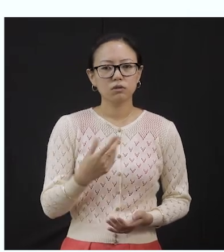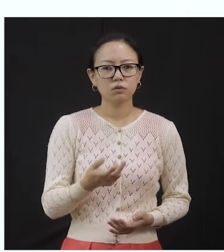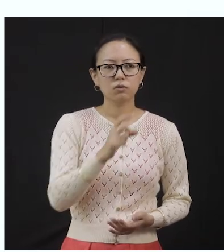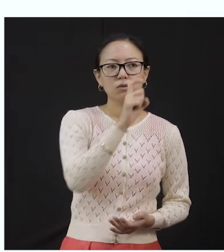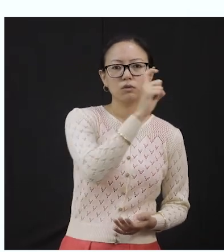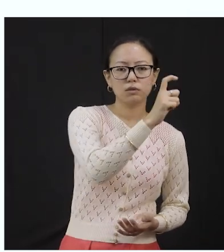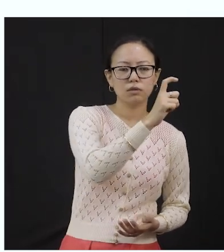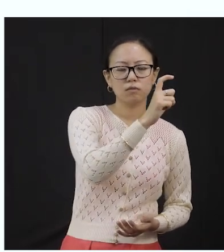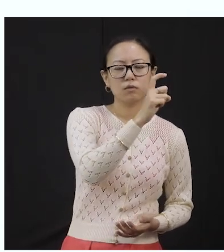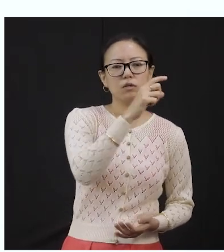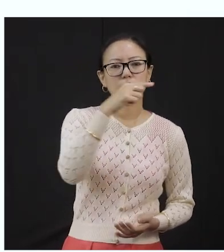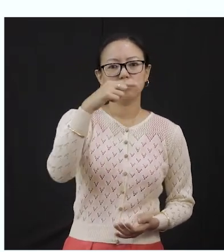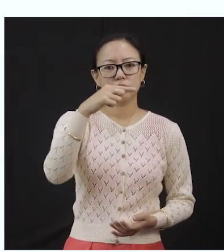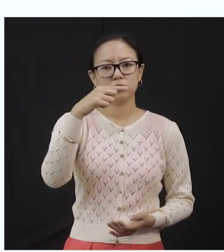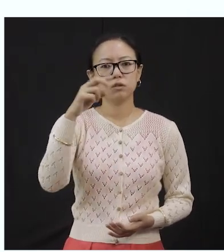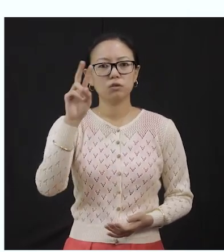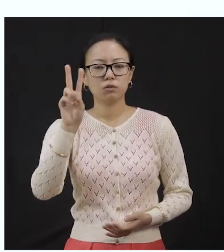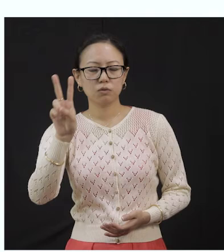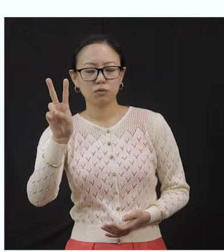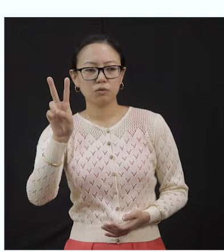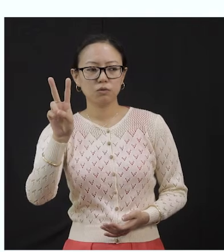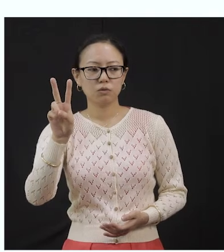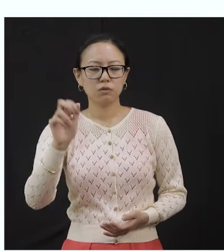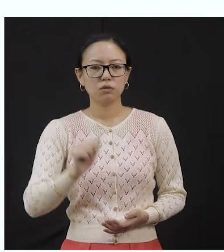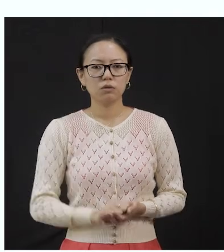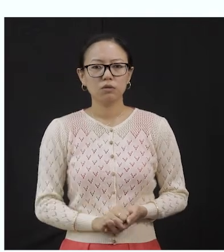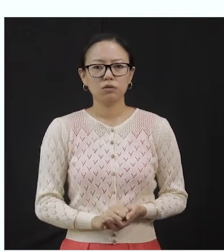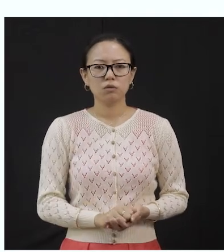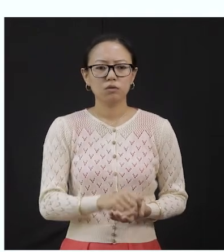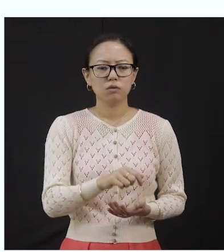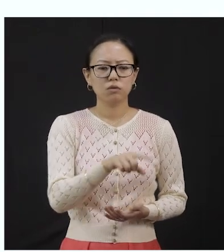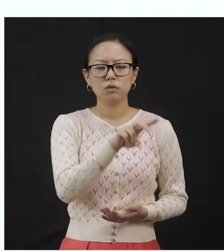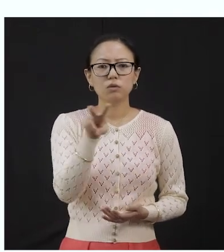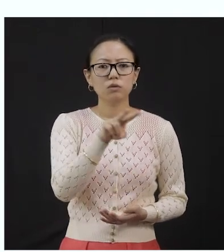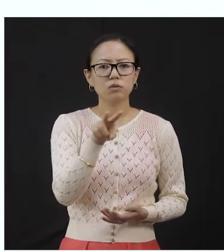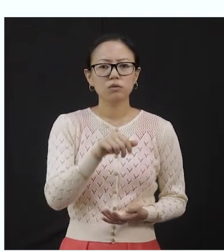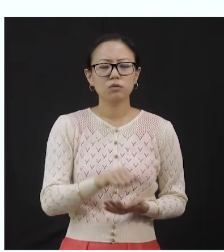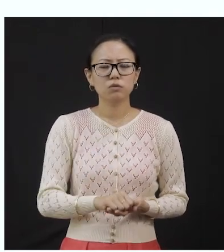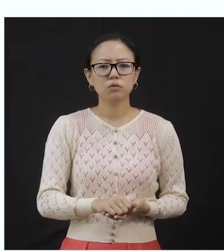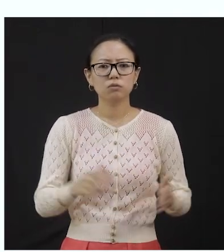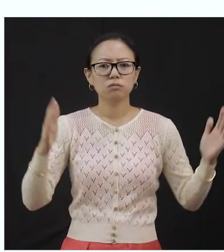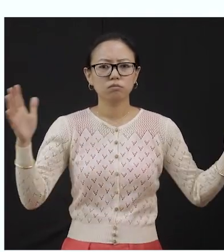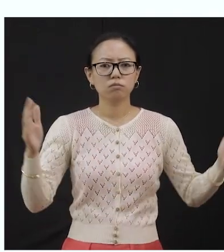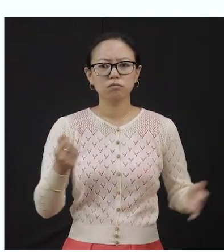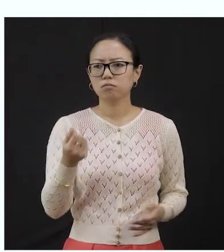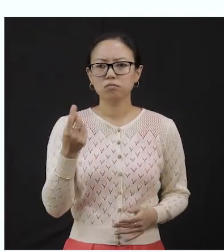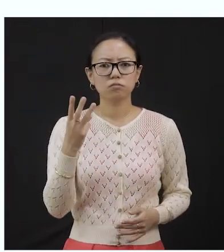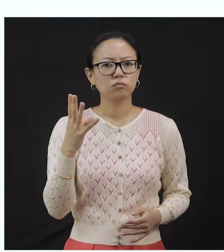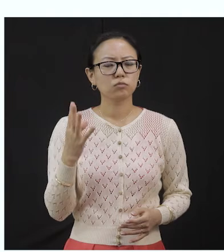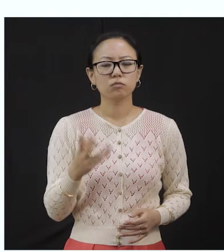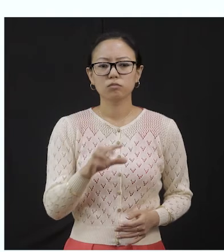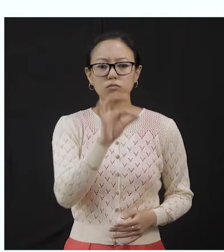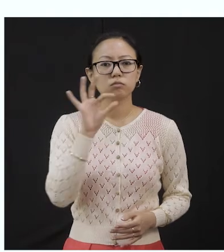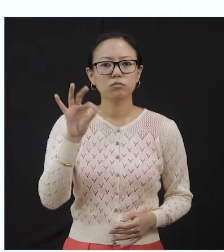from 7. Then tell me, which one is bigger number? Is it 2 or